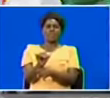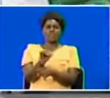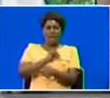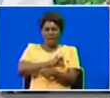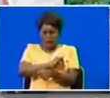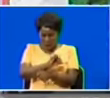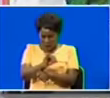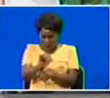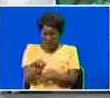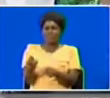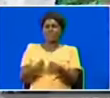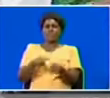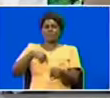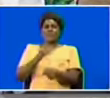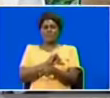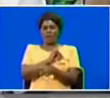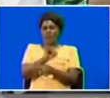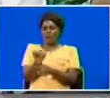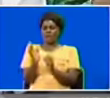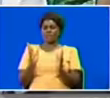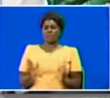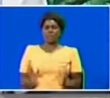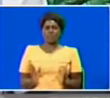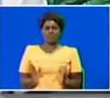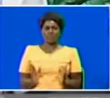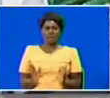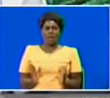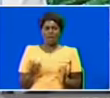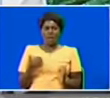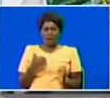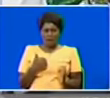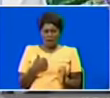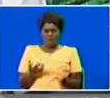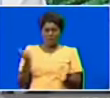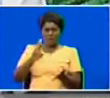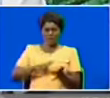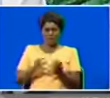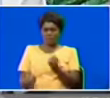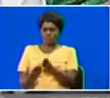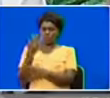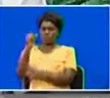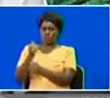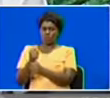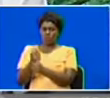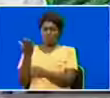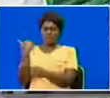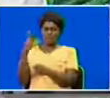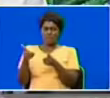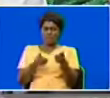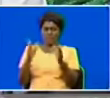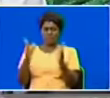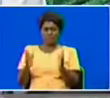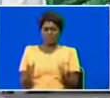for that. So I have a track record of creating employment. I was the director of Power 254